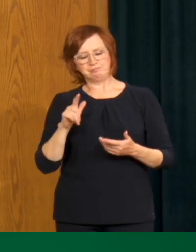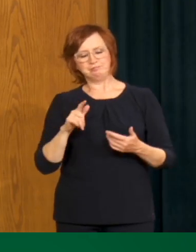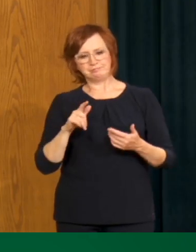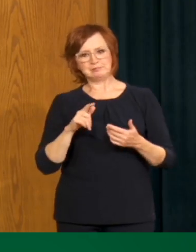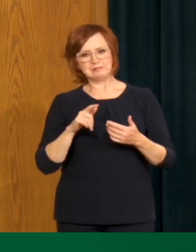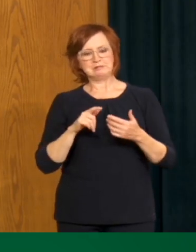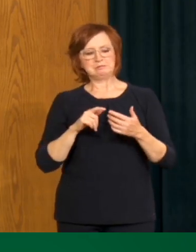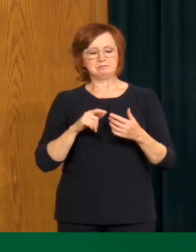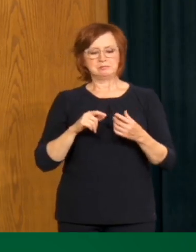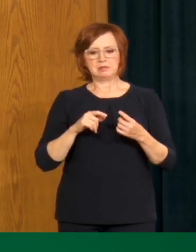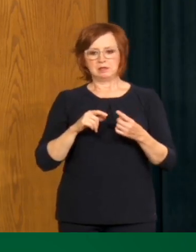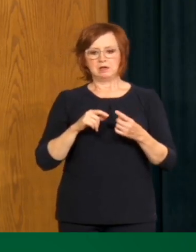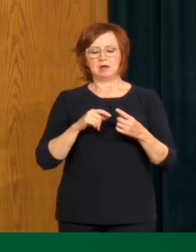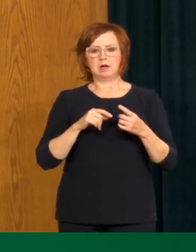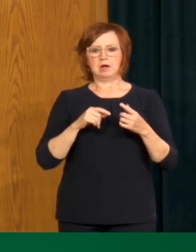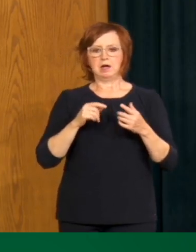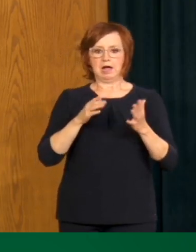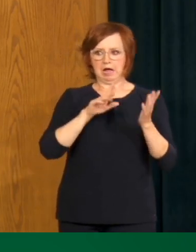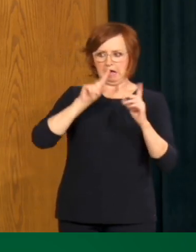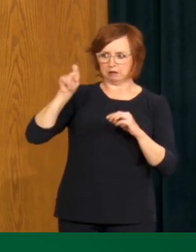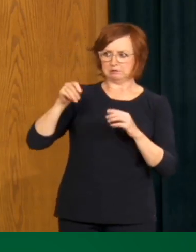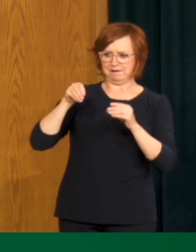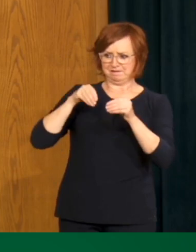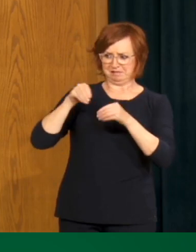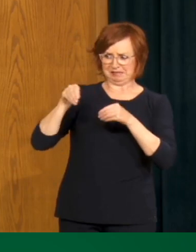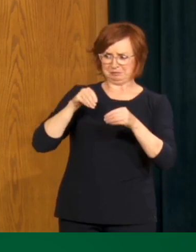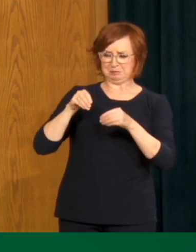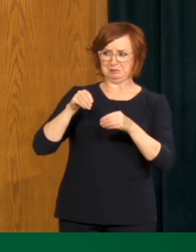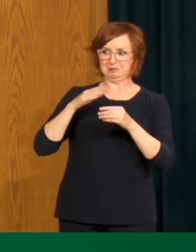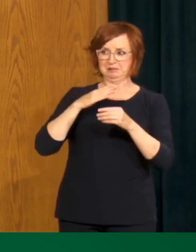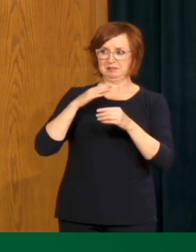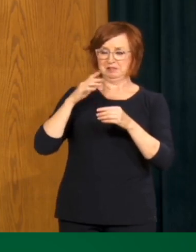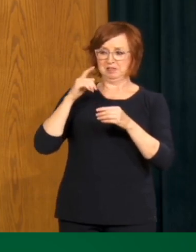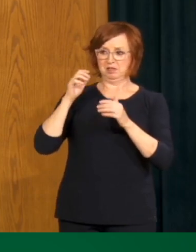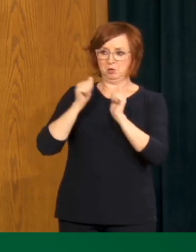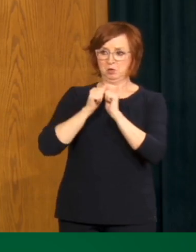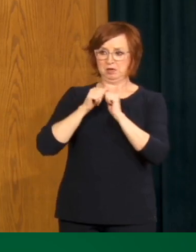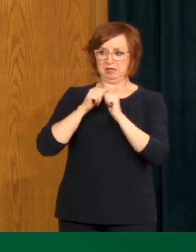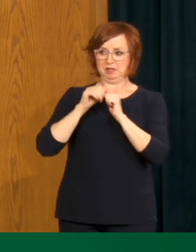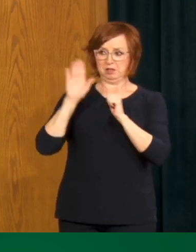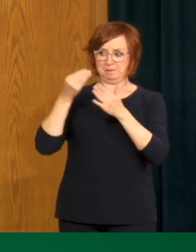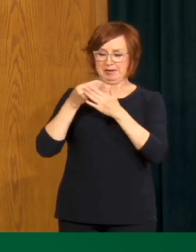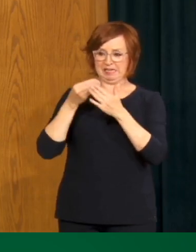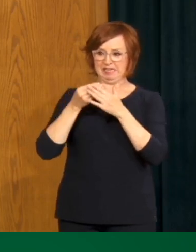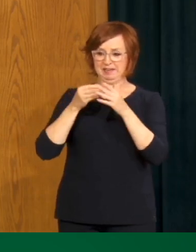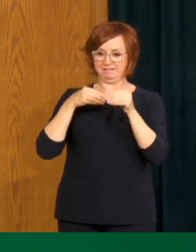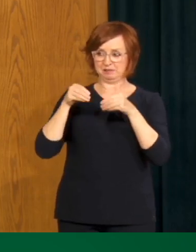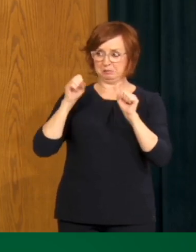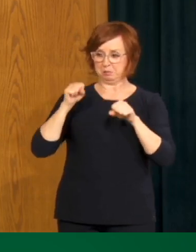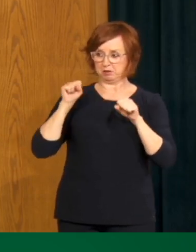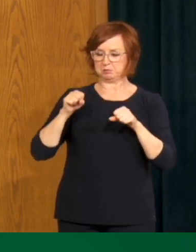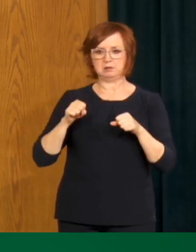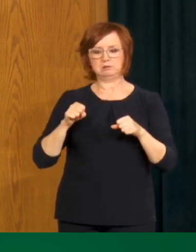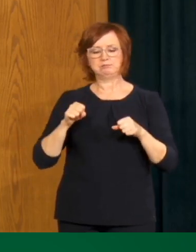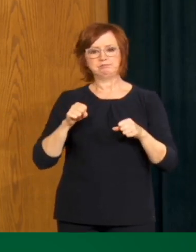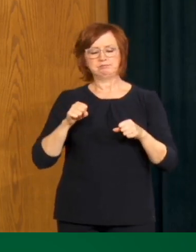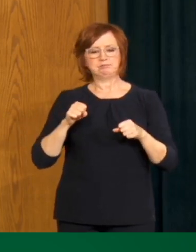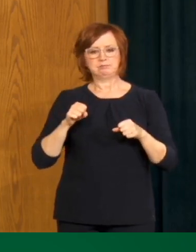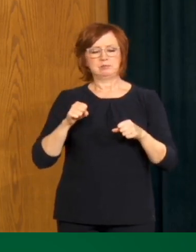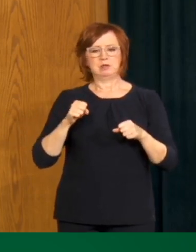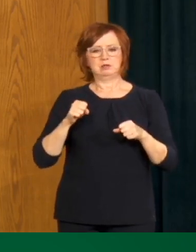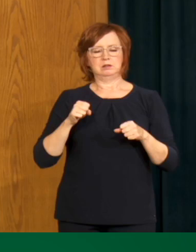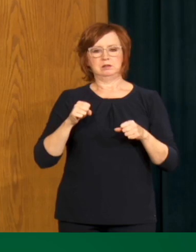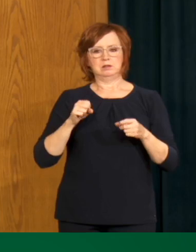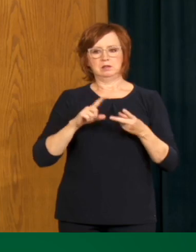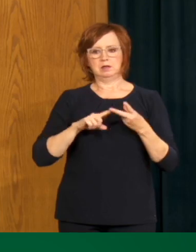to the transfer of those funds. We're in different situations across this nation with how we have handled the COVID response from a